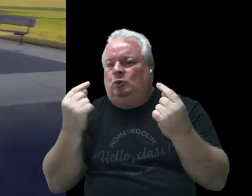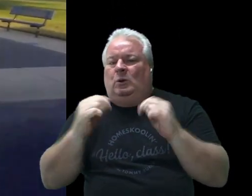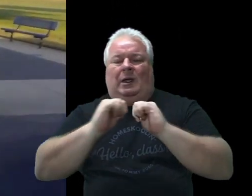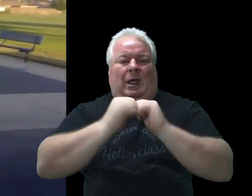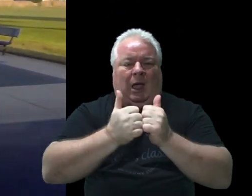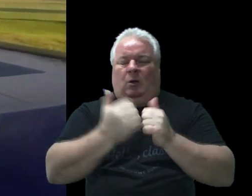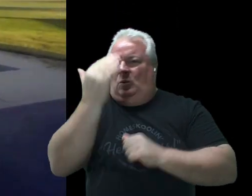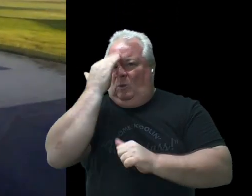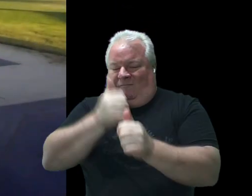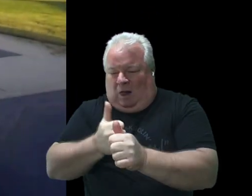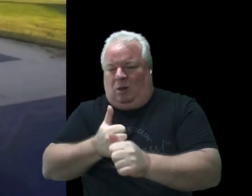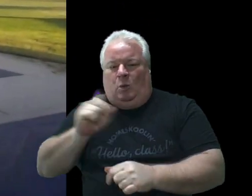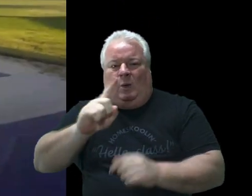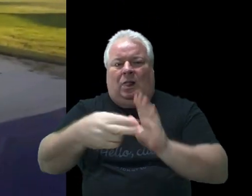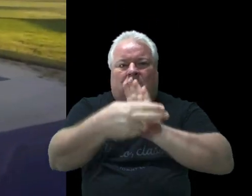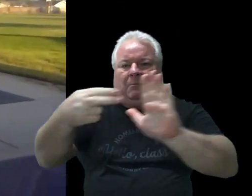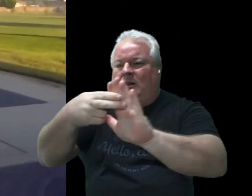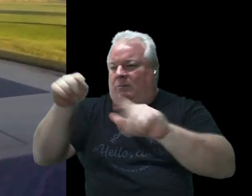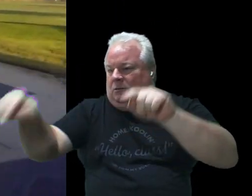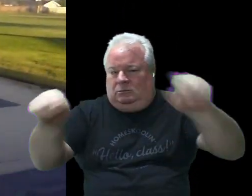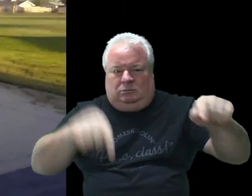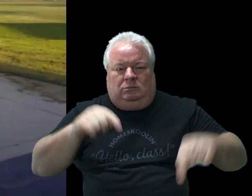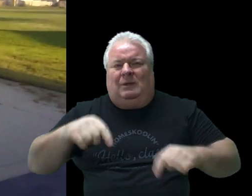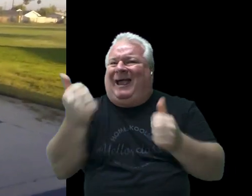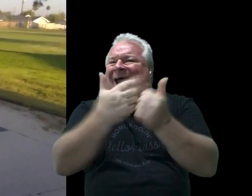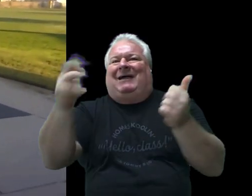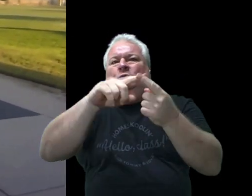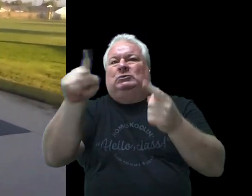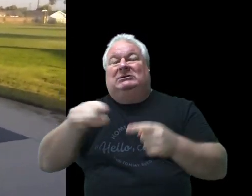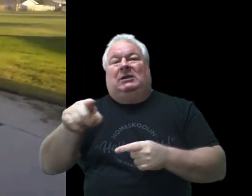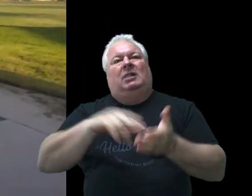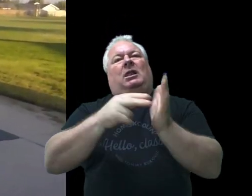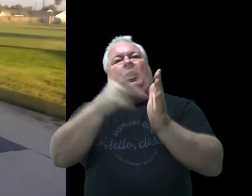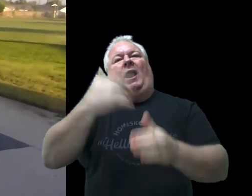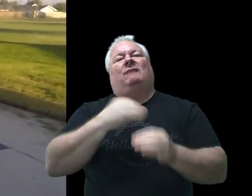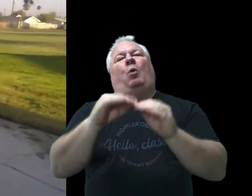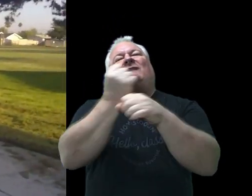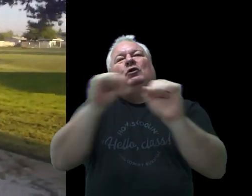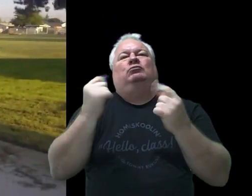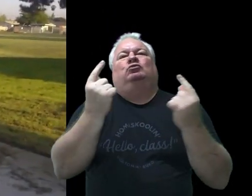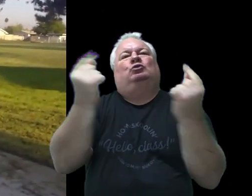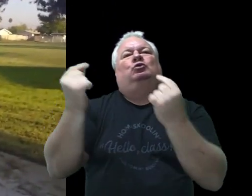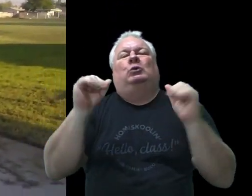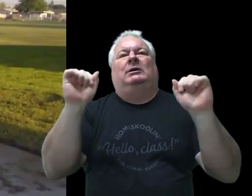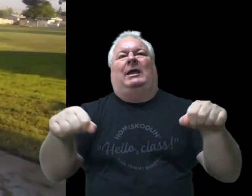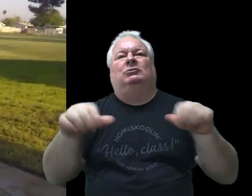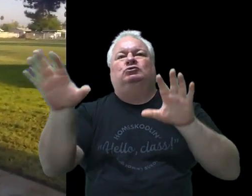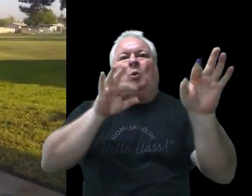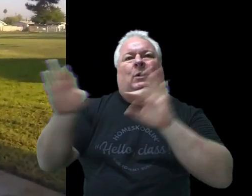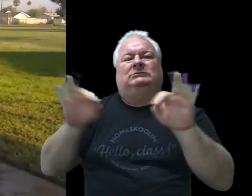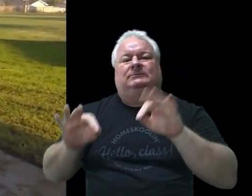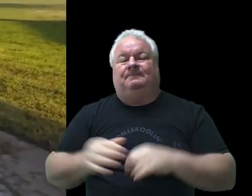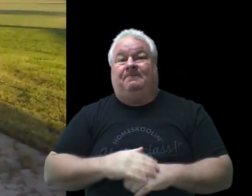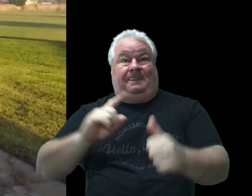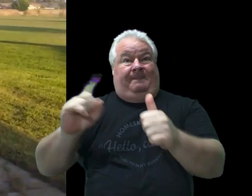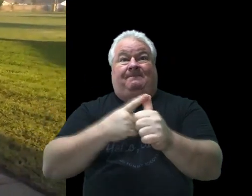guidelines that we've put in place so that you can have all of these choices. So the first thing I